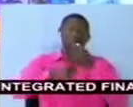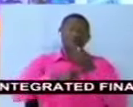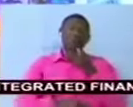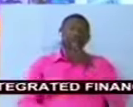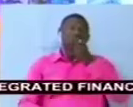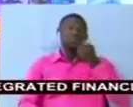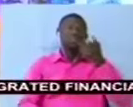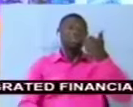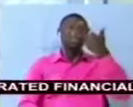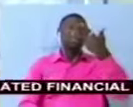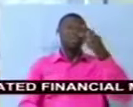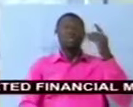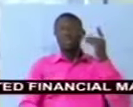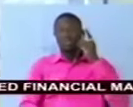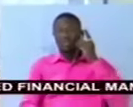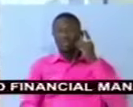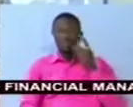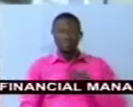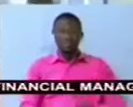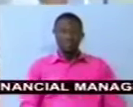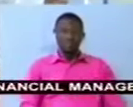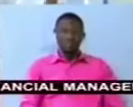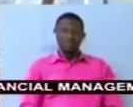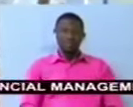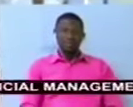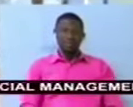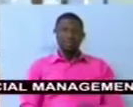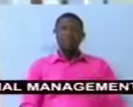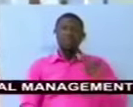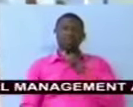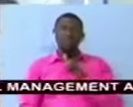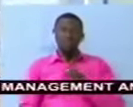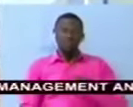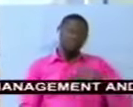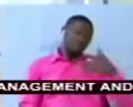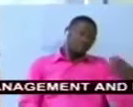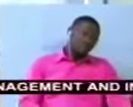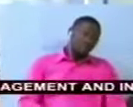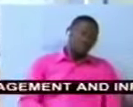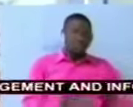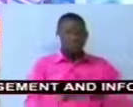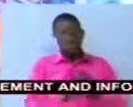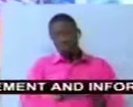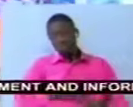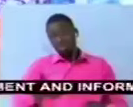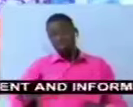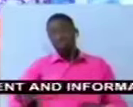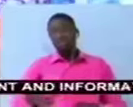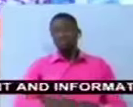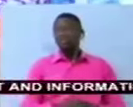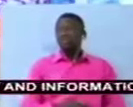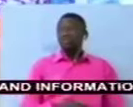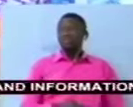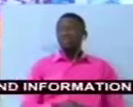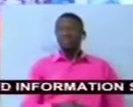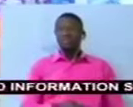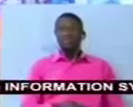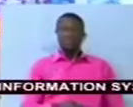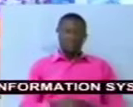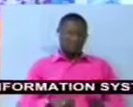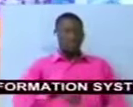days. Which one? The one at Bambadinka or the other one? The other one. Benen bi.